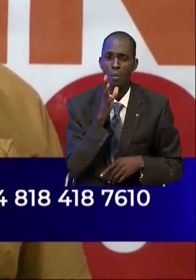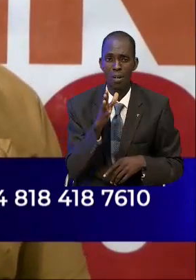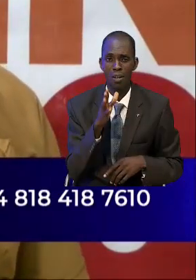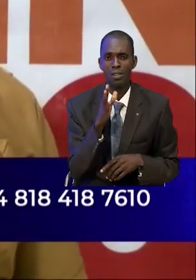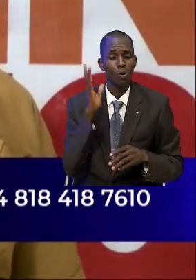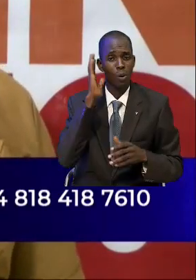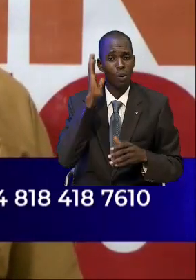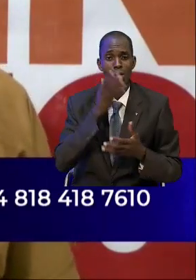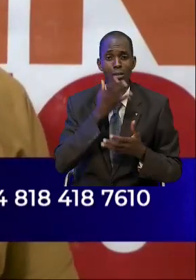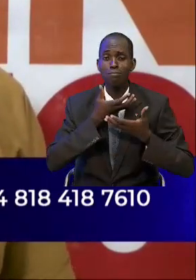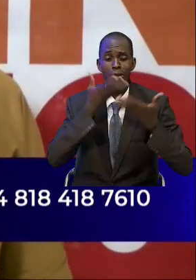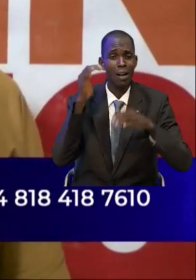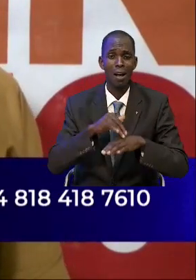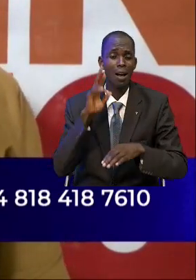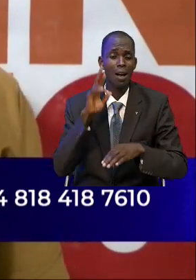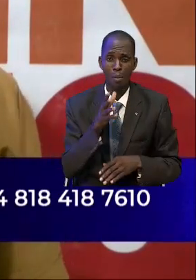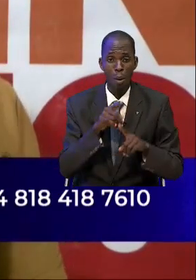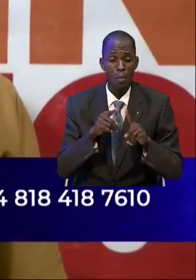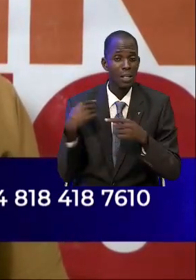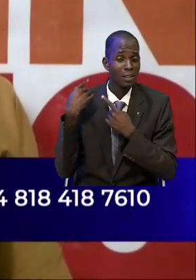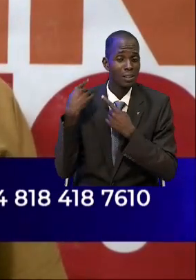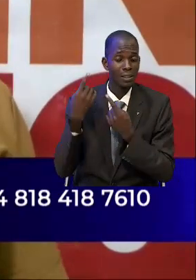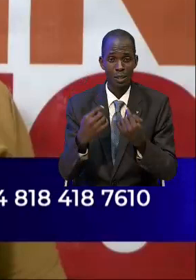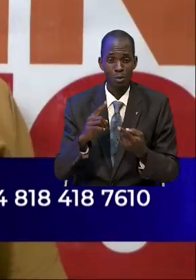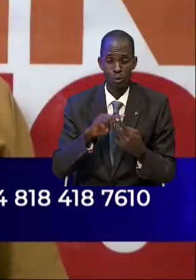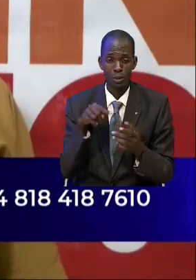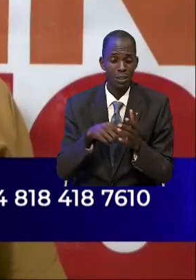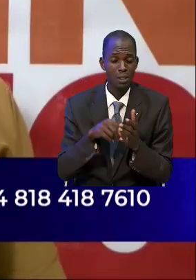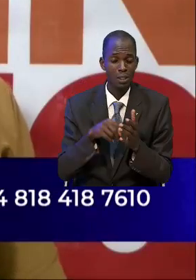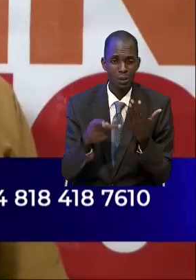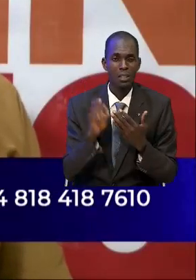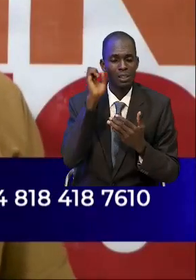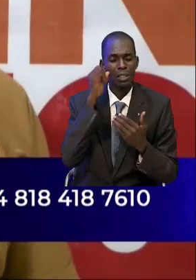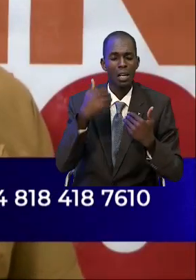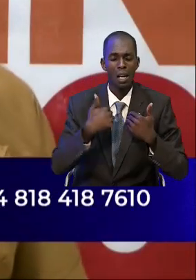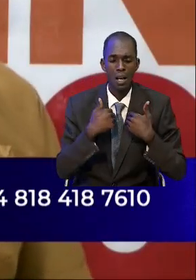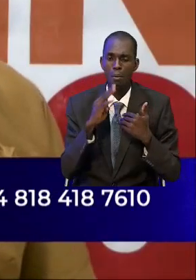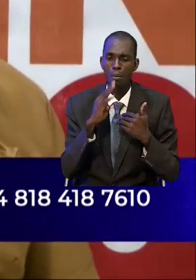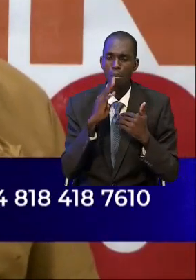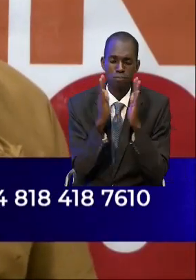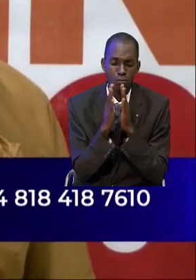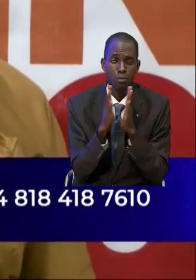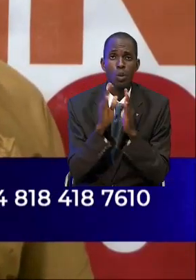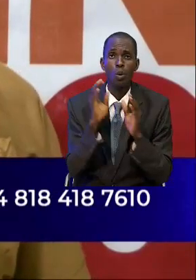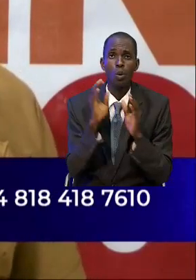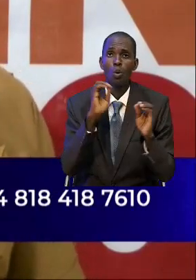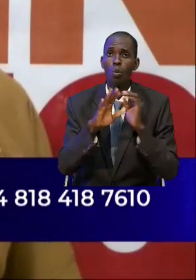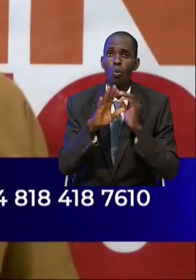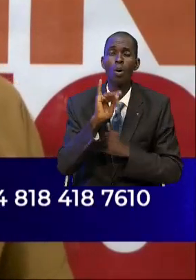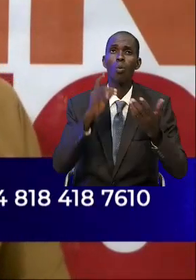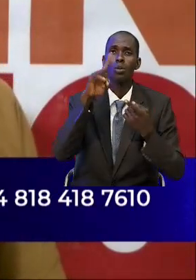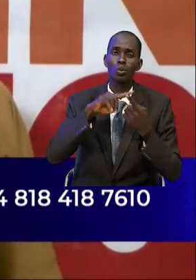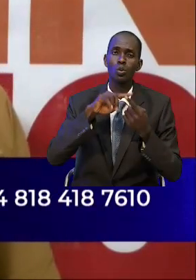she will do, I will shout on her. But since I came this great crusade, I've been telling